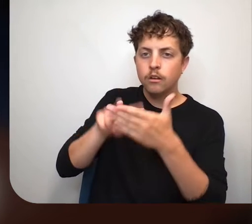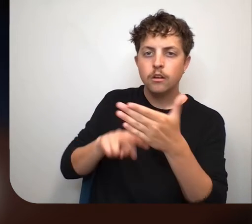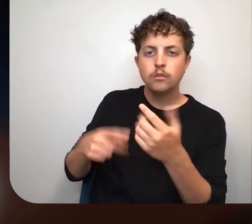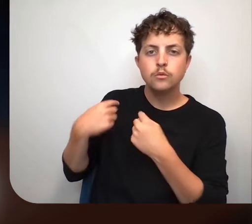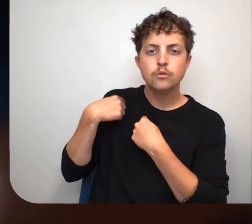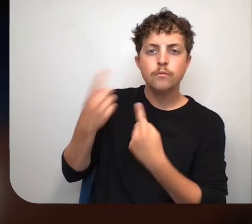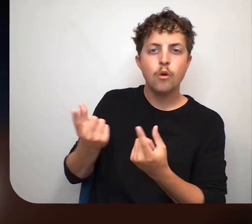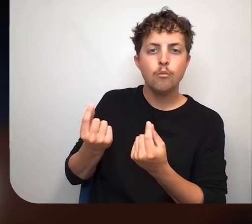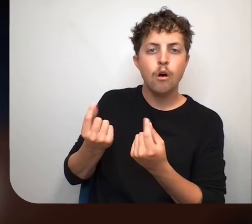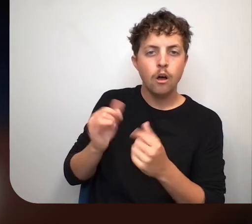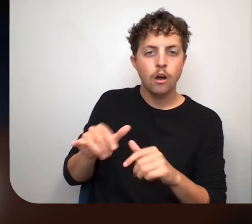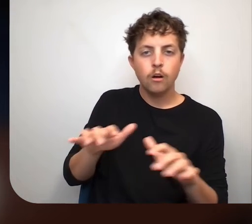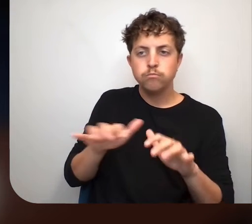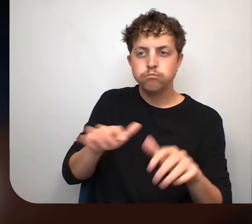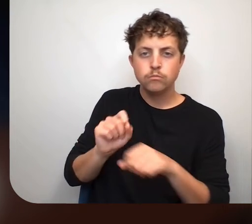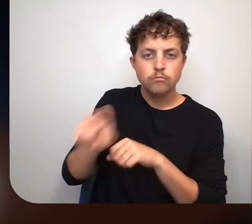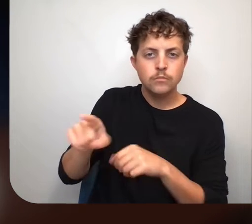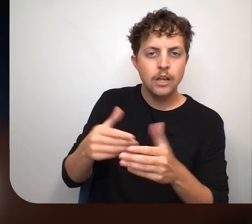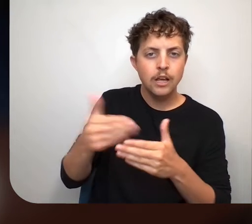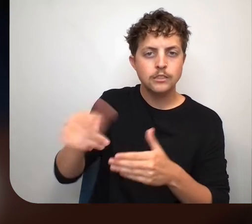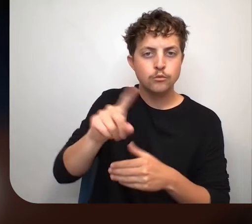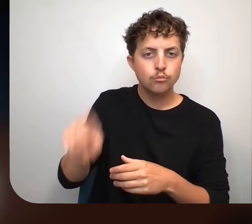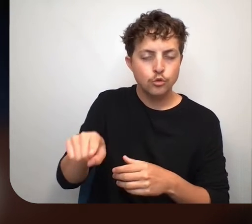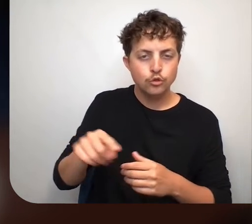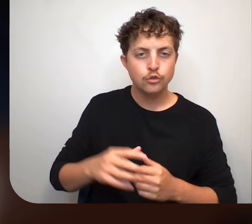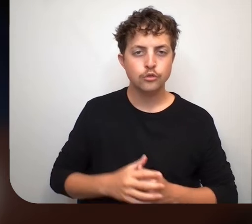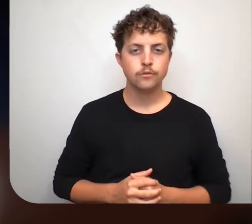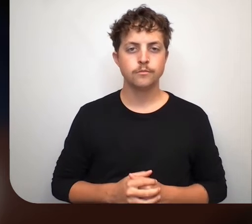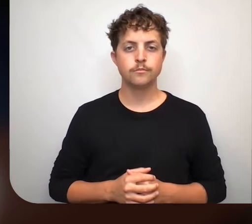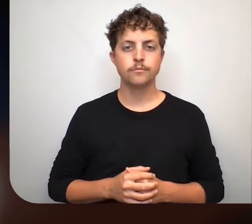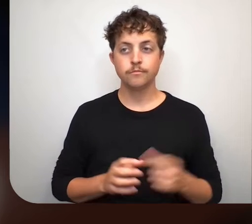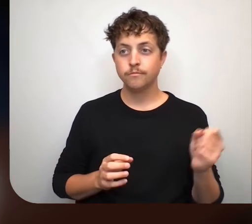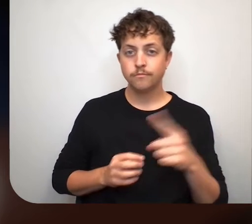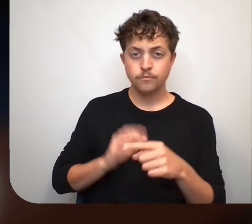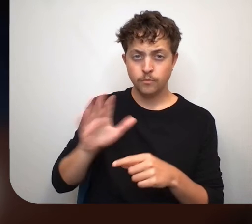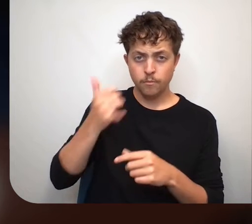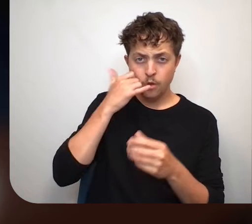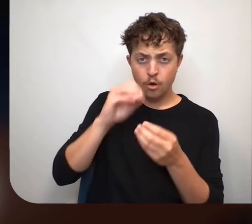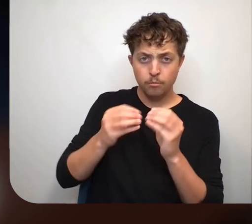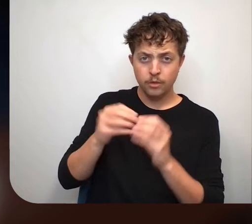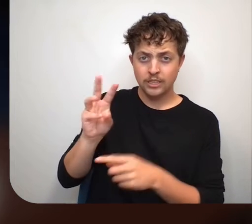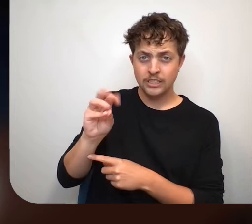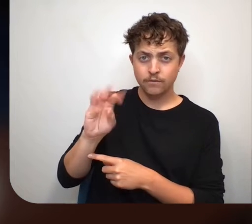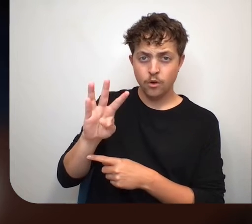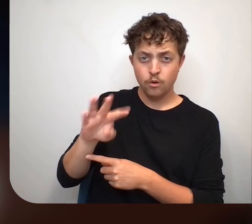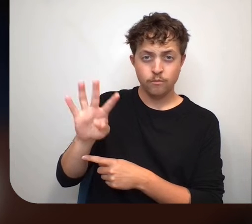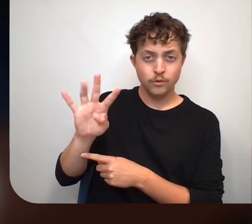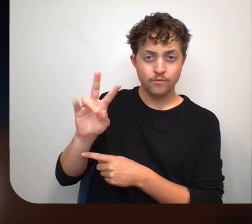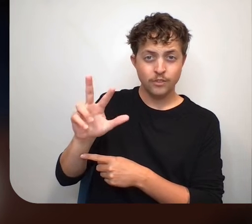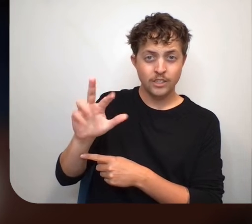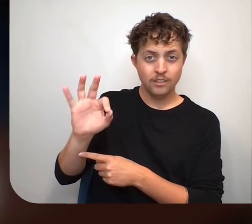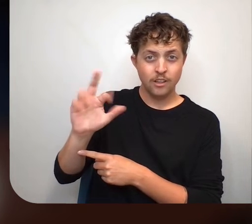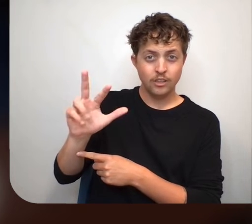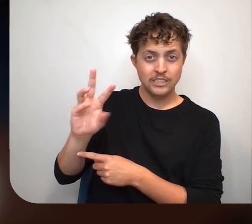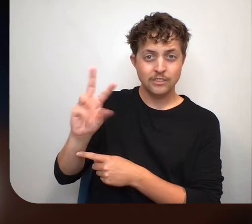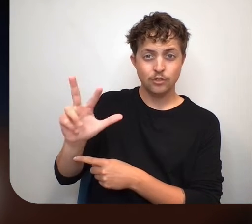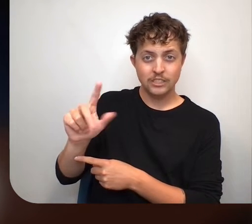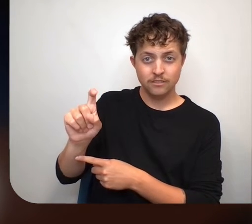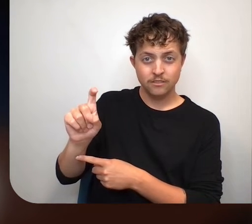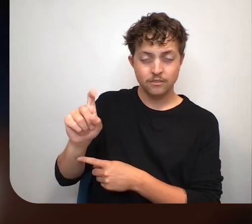operator read what you typed so far and starts asking the next question. Is your phone number 604-473